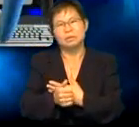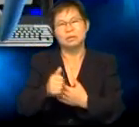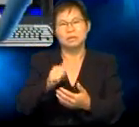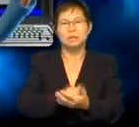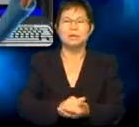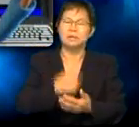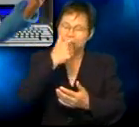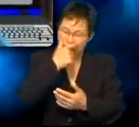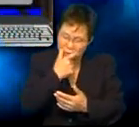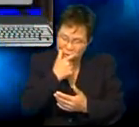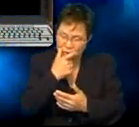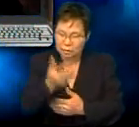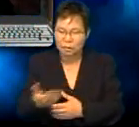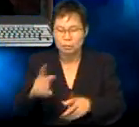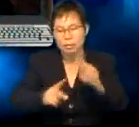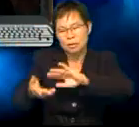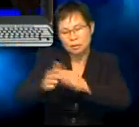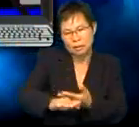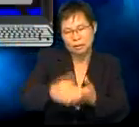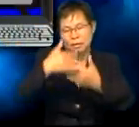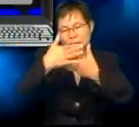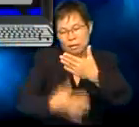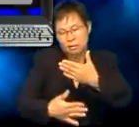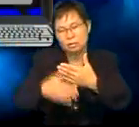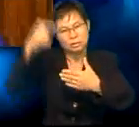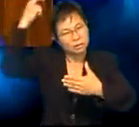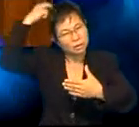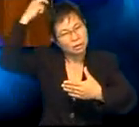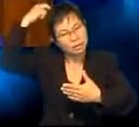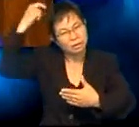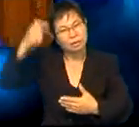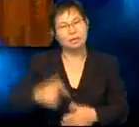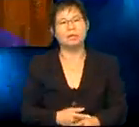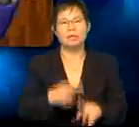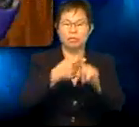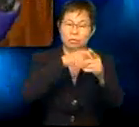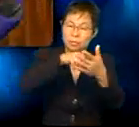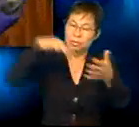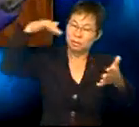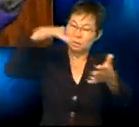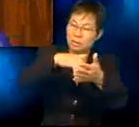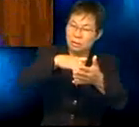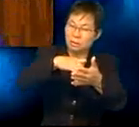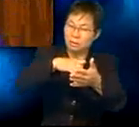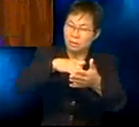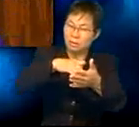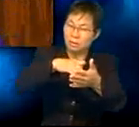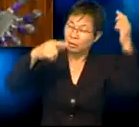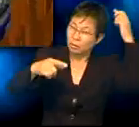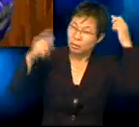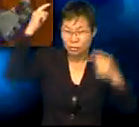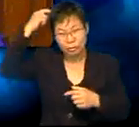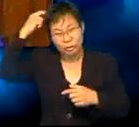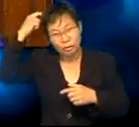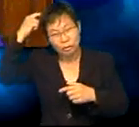that people may die from injuries to the head. From these studies, it appears that the right